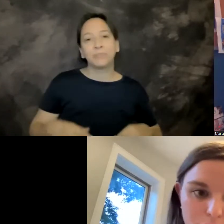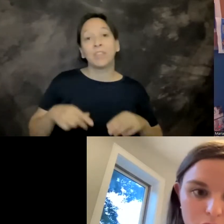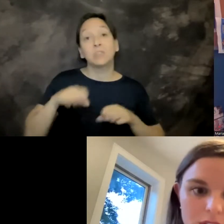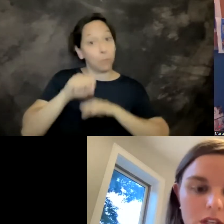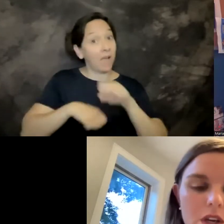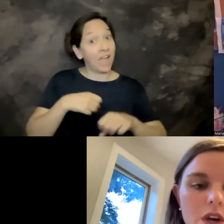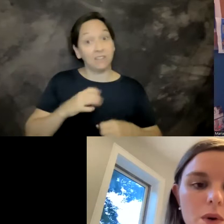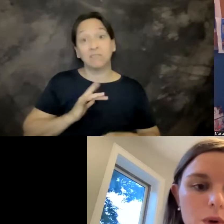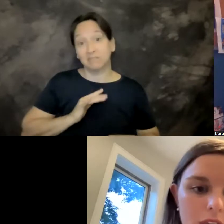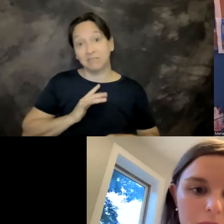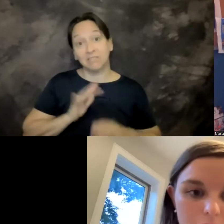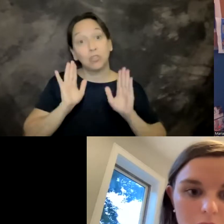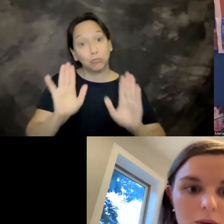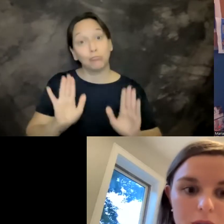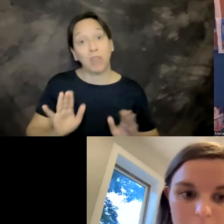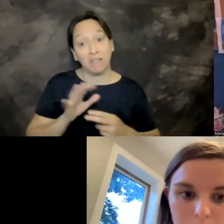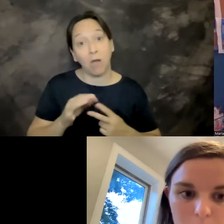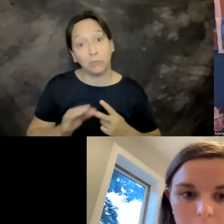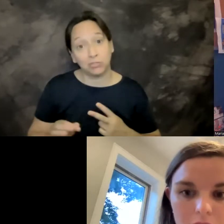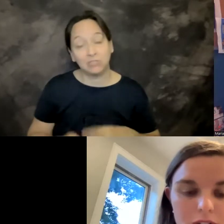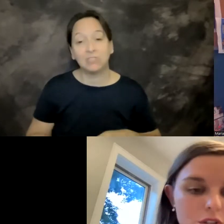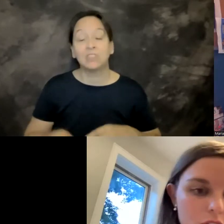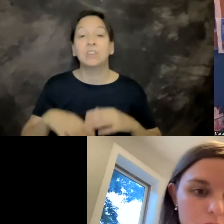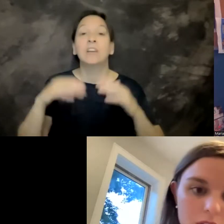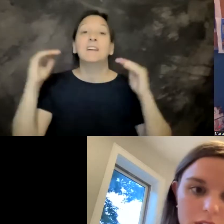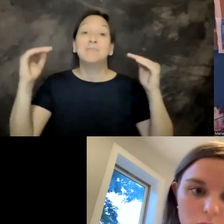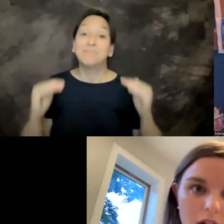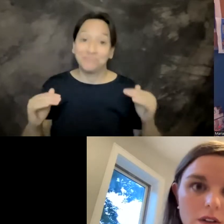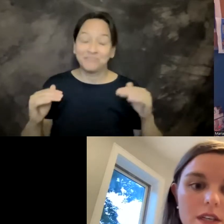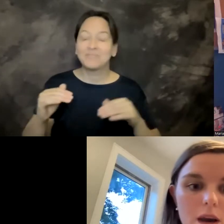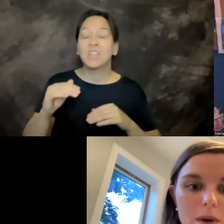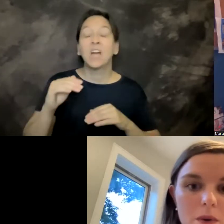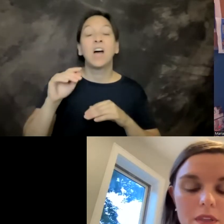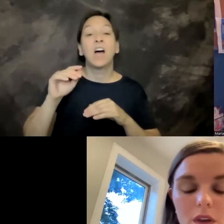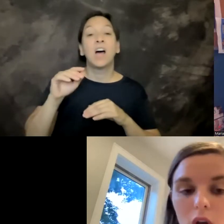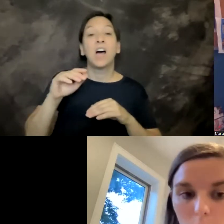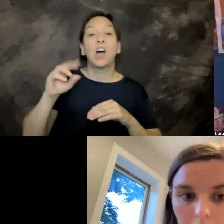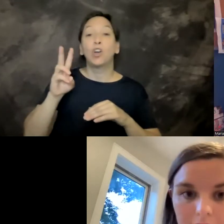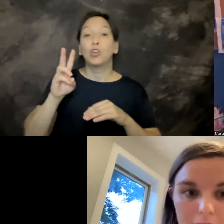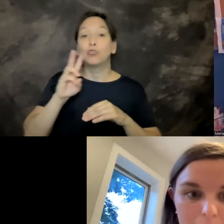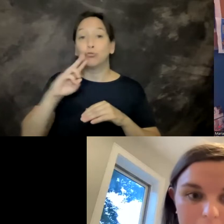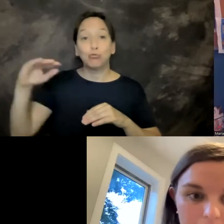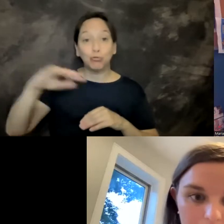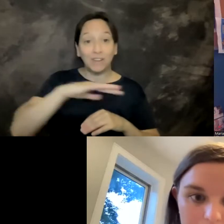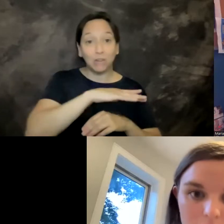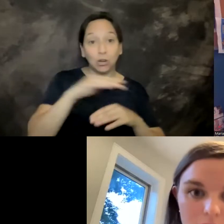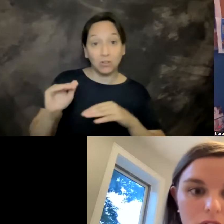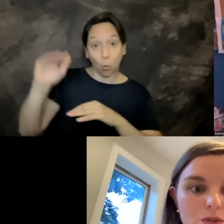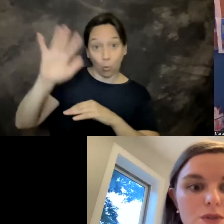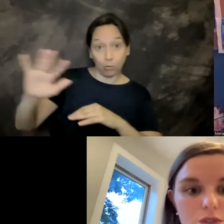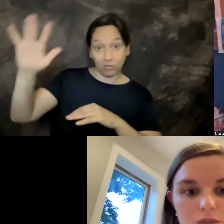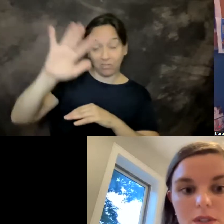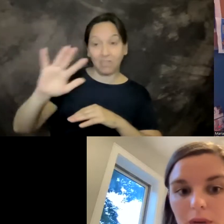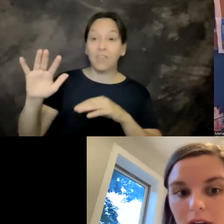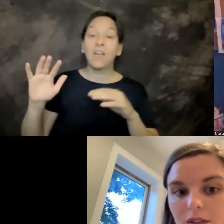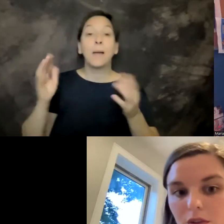option for folks. We're working with our municipal partners to the north as well to come up with walking and biking guides for those